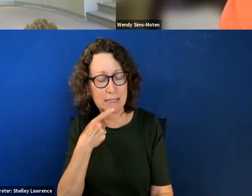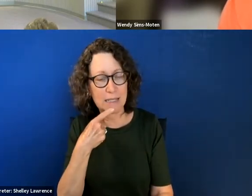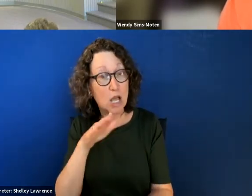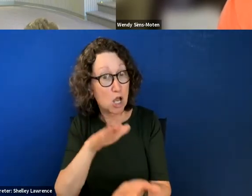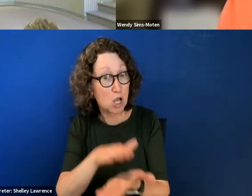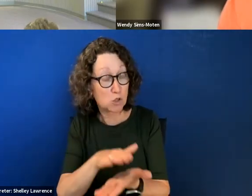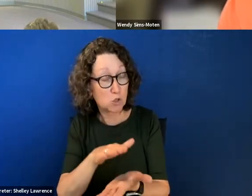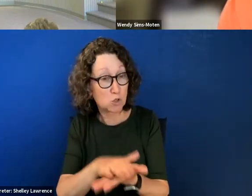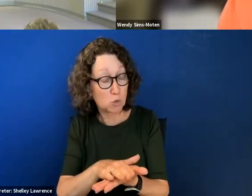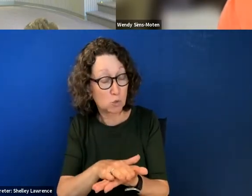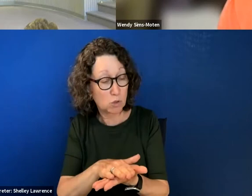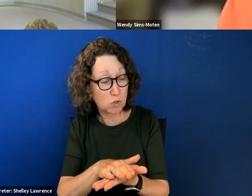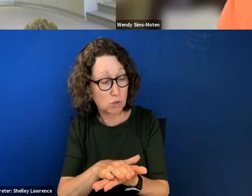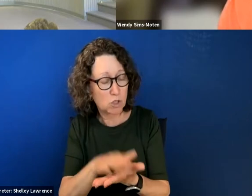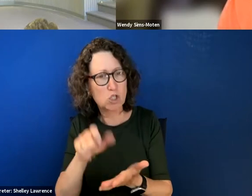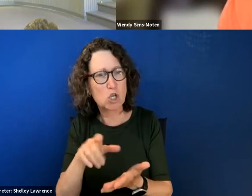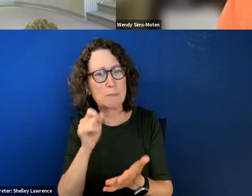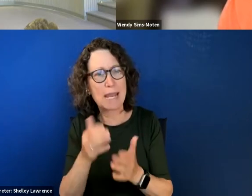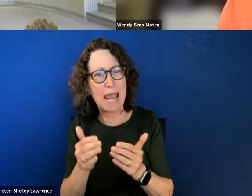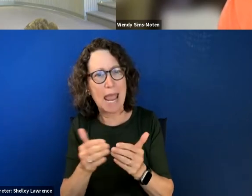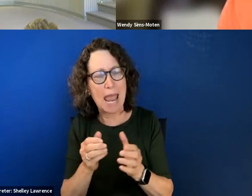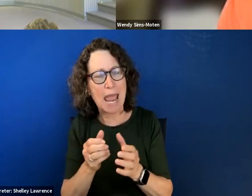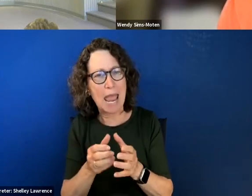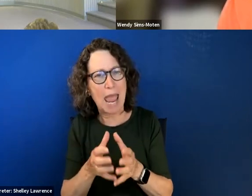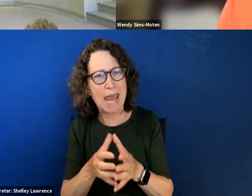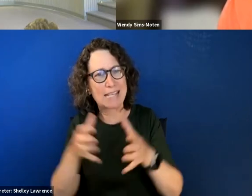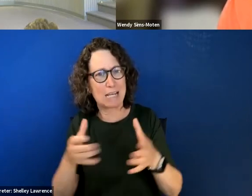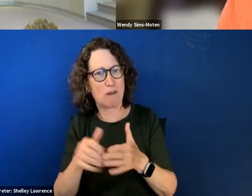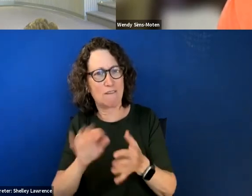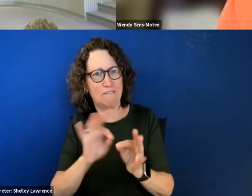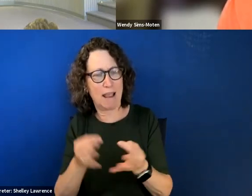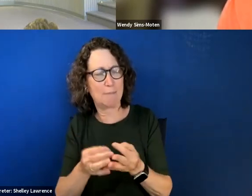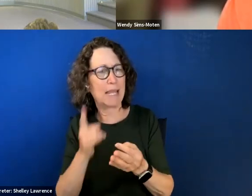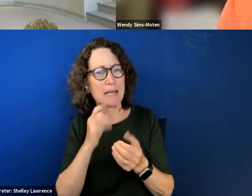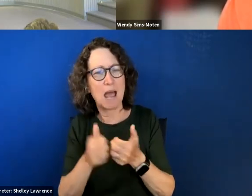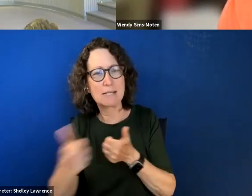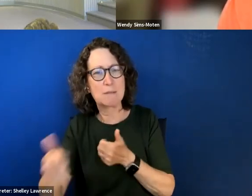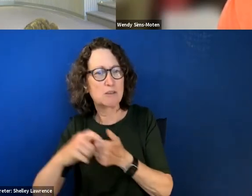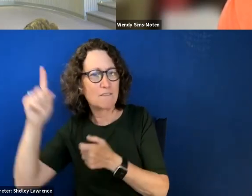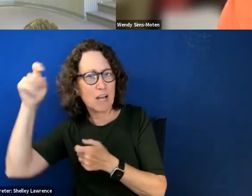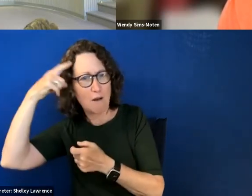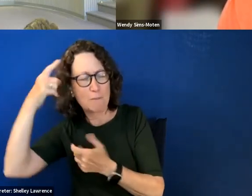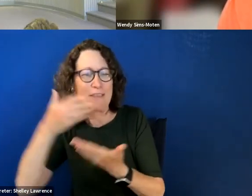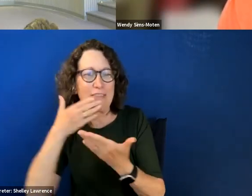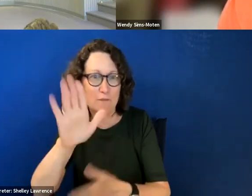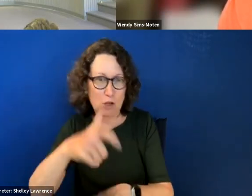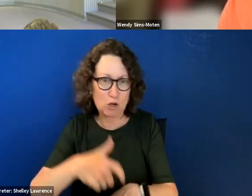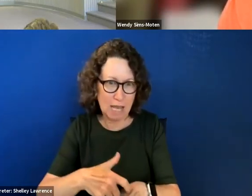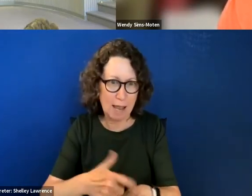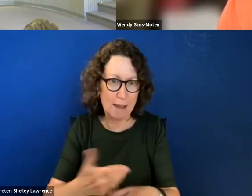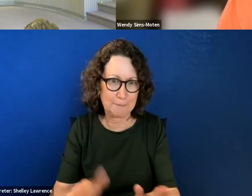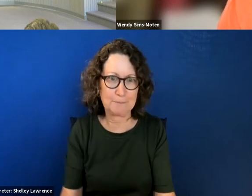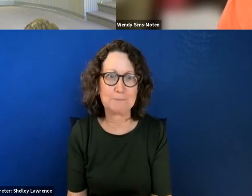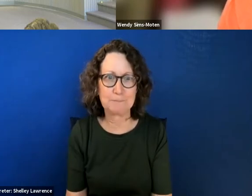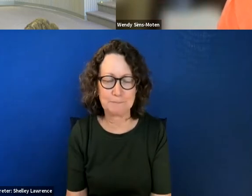schools should be an extension of the family and not an extension of government. Thank you for your time.